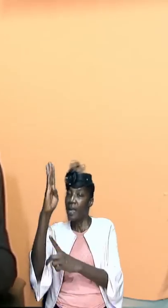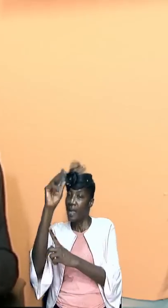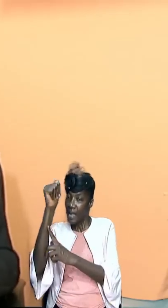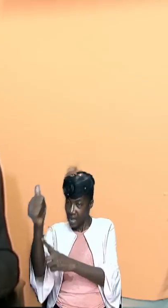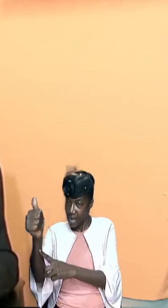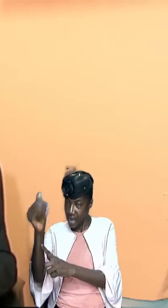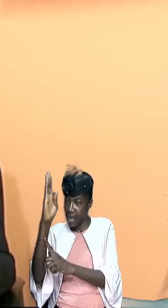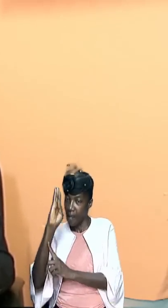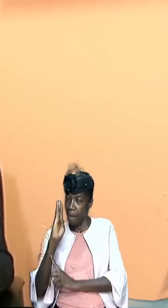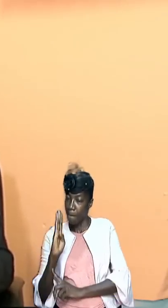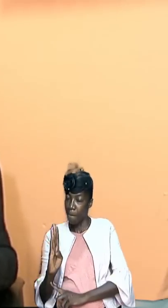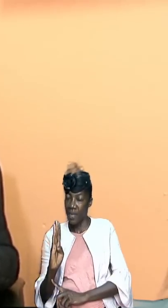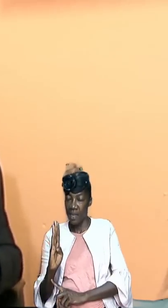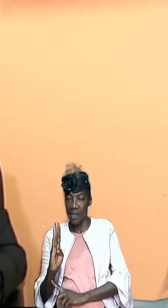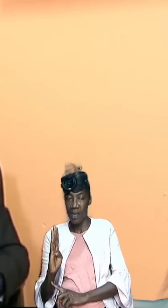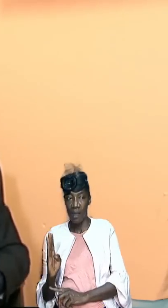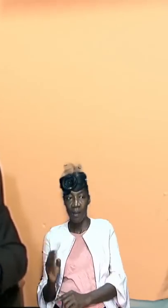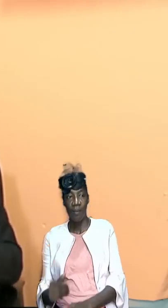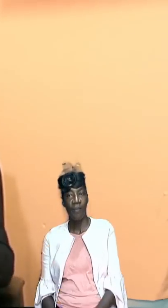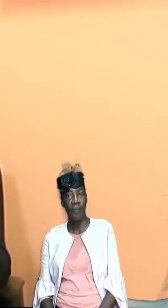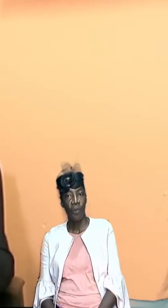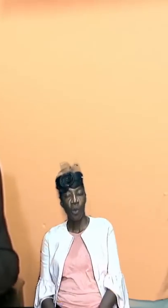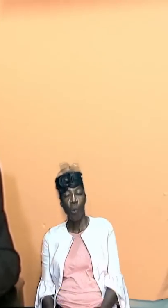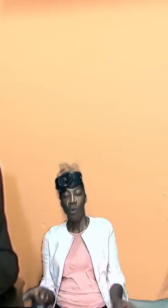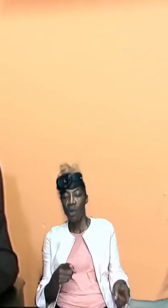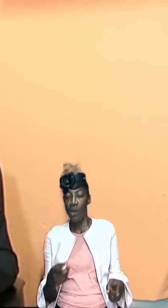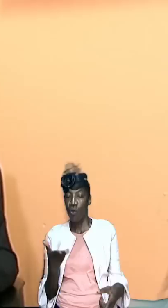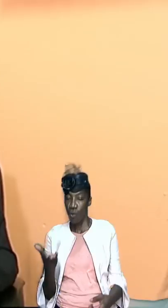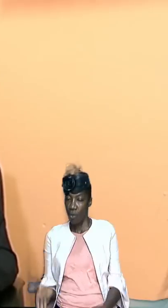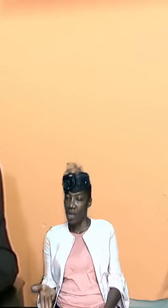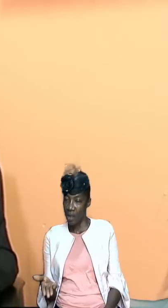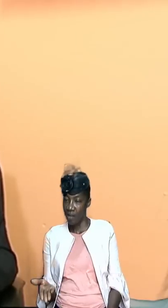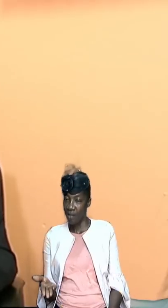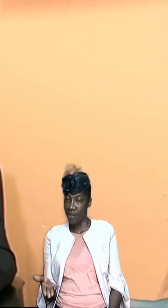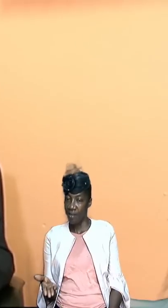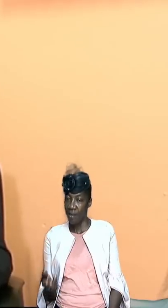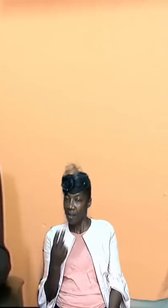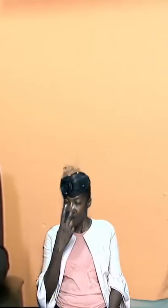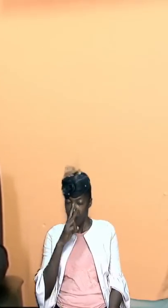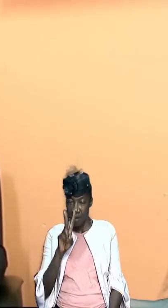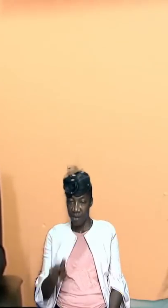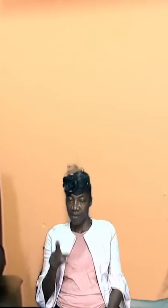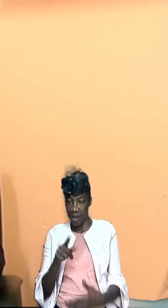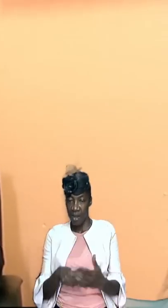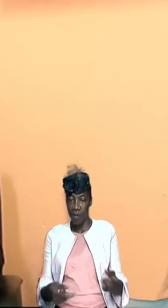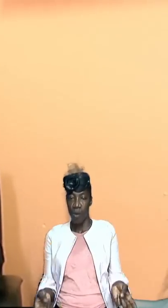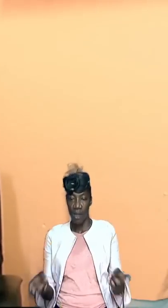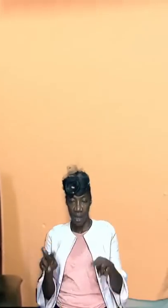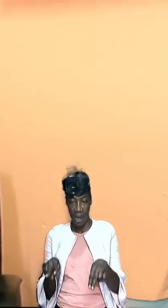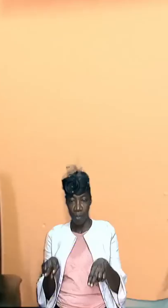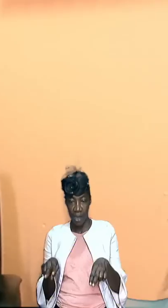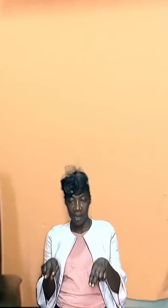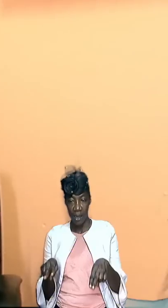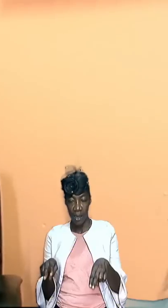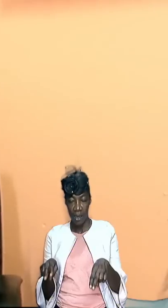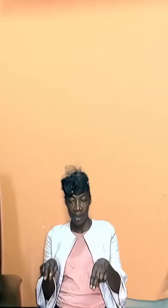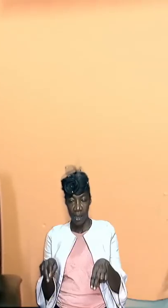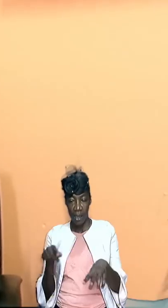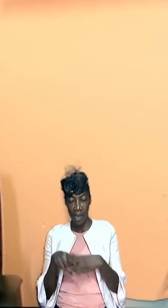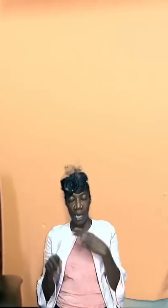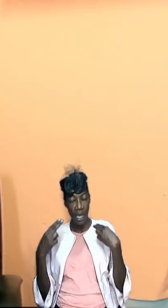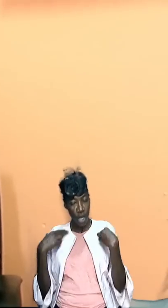to understand. And it is as we do this that we will see what happens even